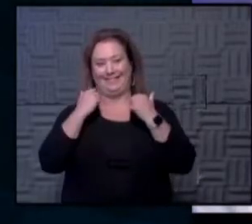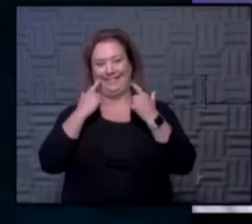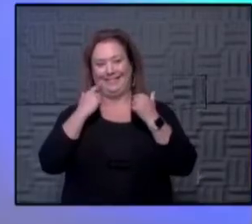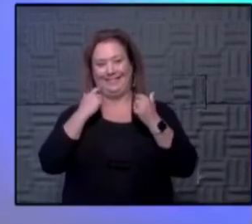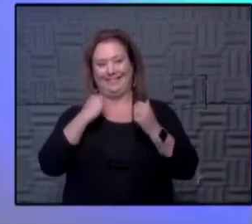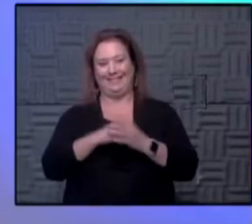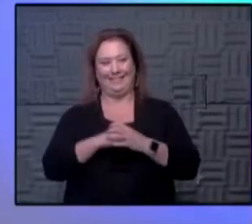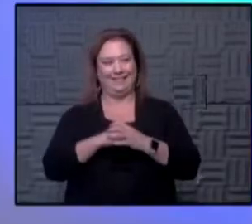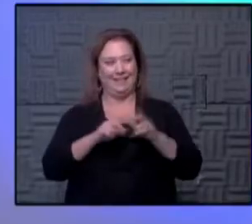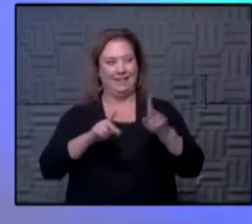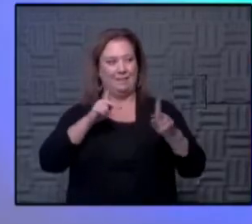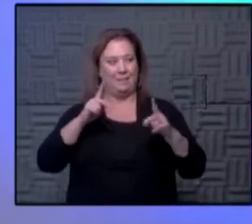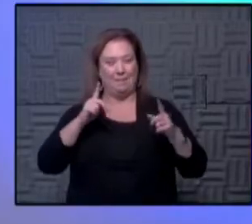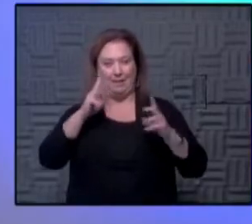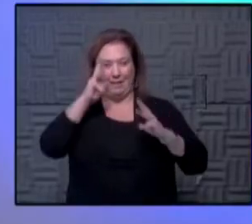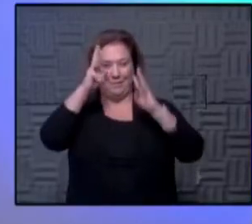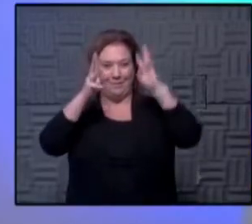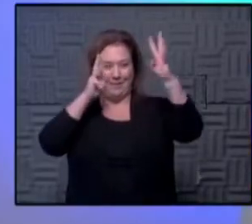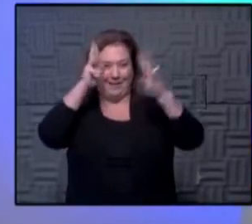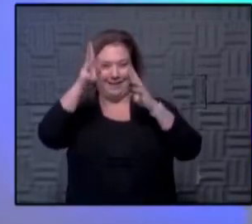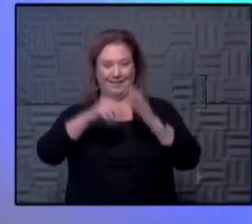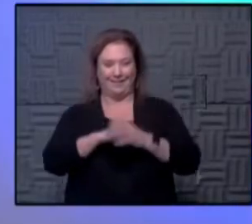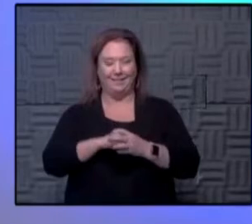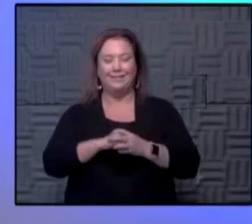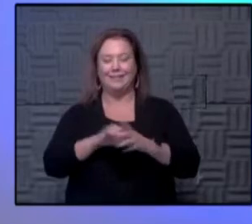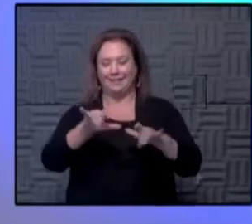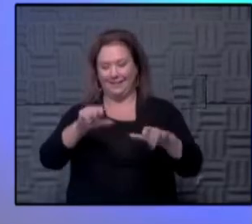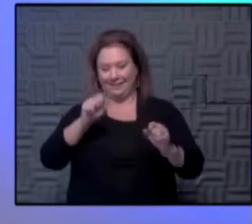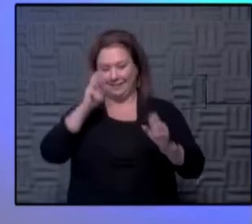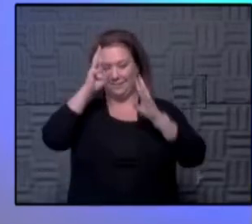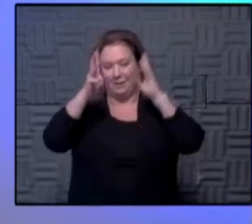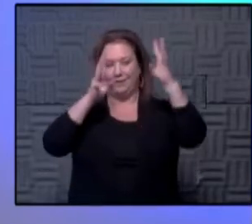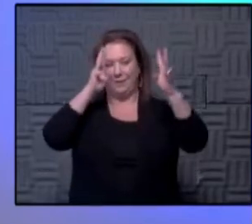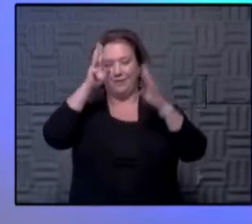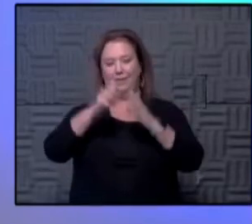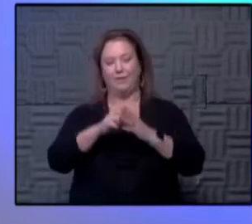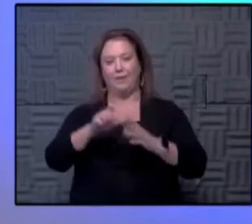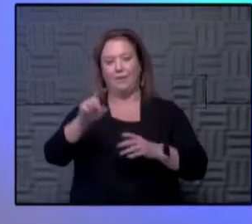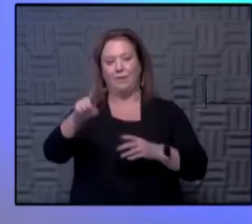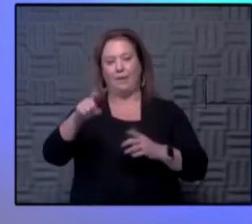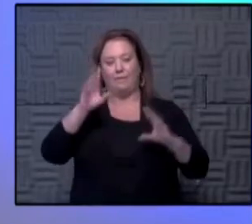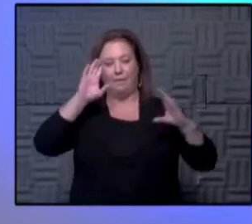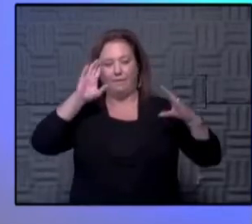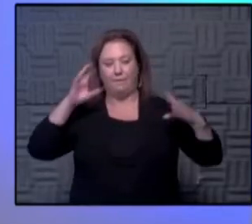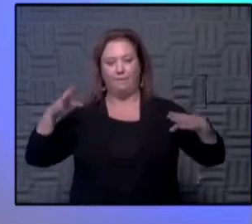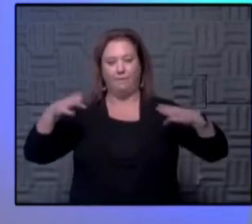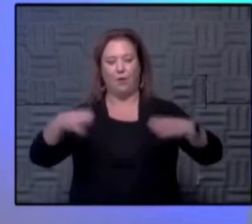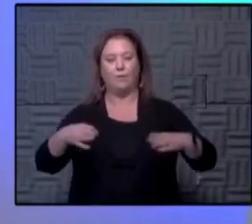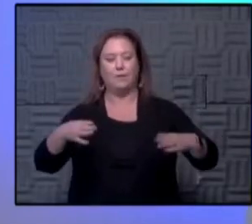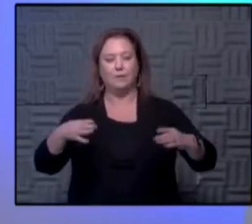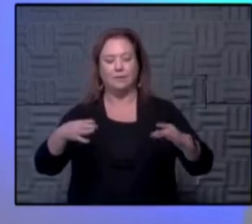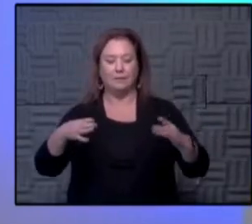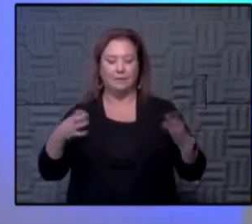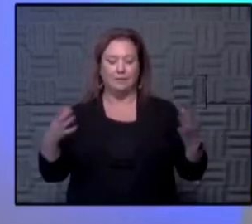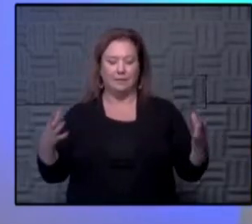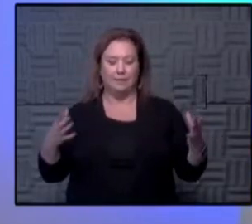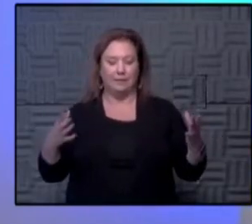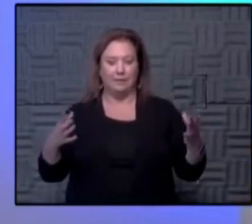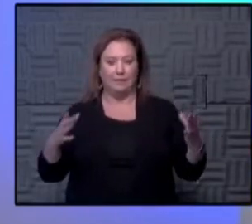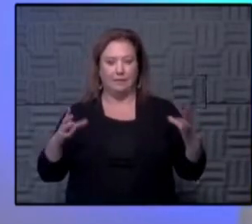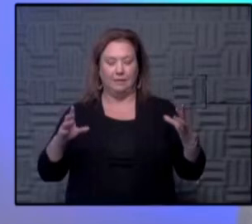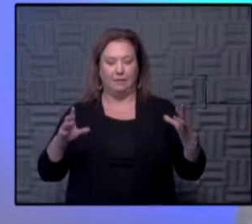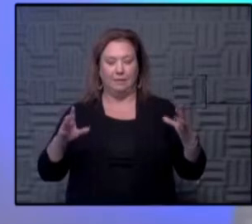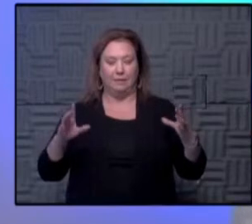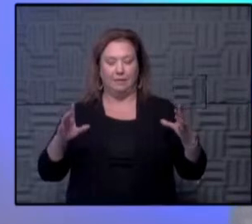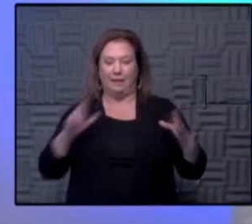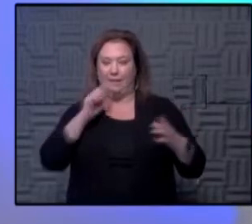Hi. People are getting creative. You got to get. They are being creative, but I think we have to really focus on if these are folks who are